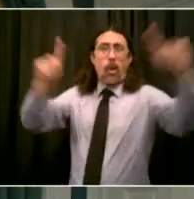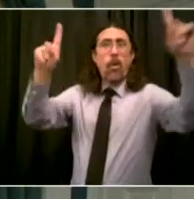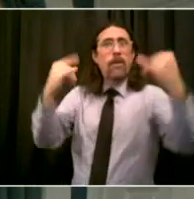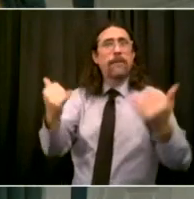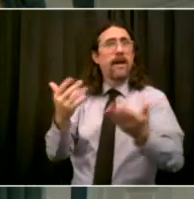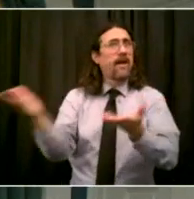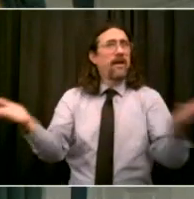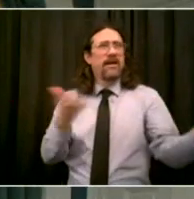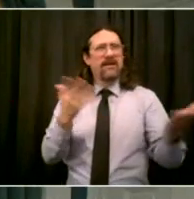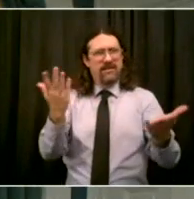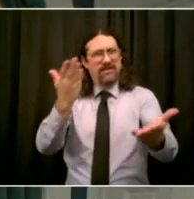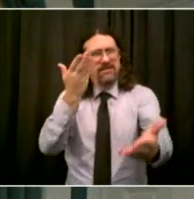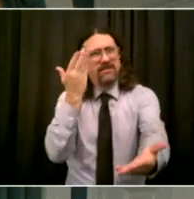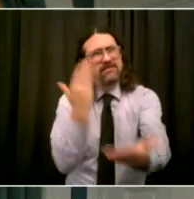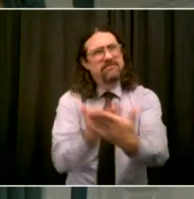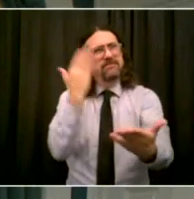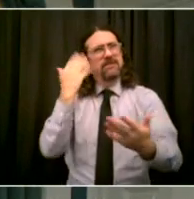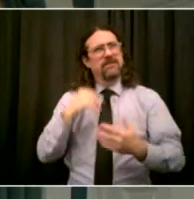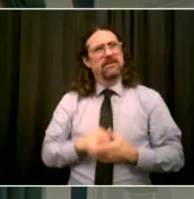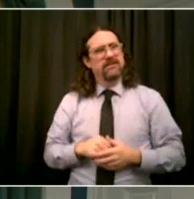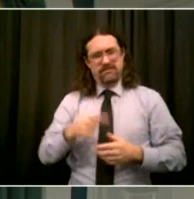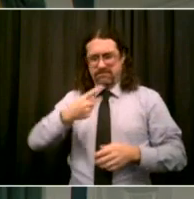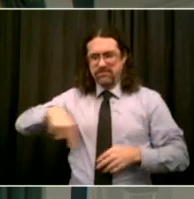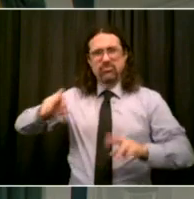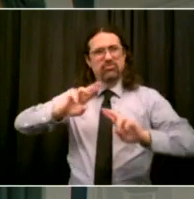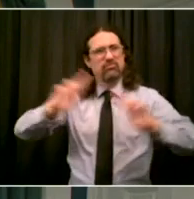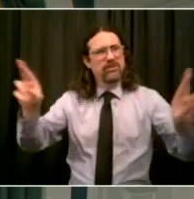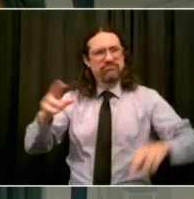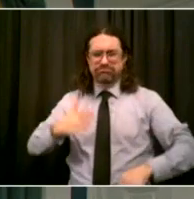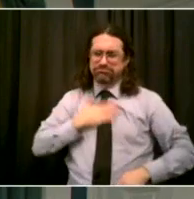ahead. The next is Henry from Bloomberg.